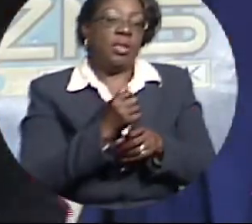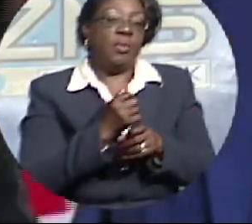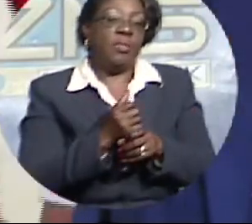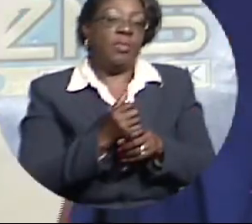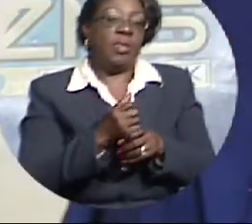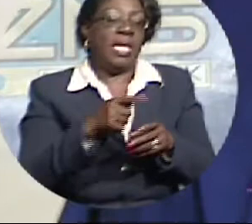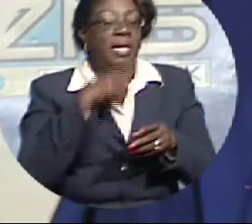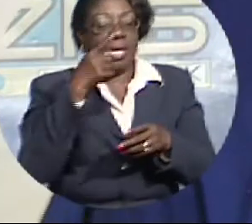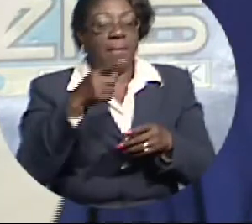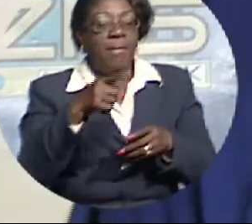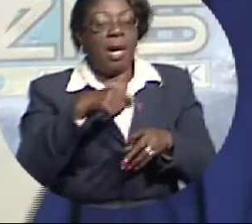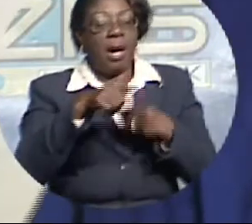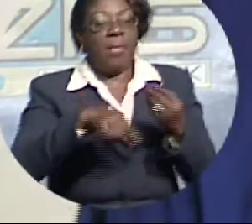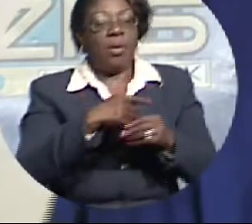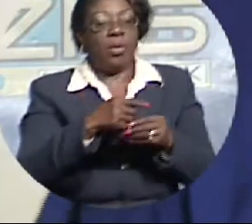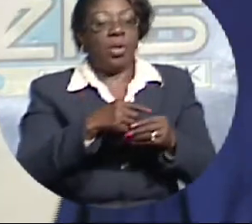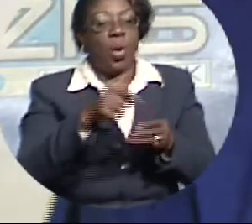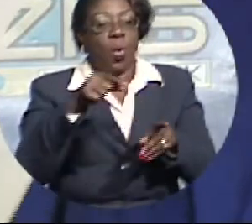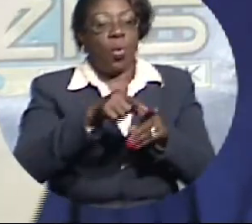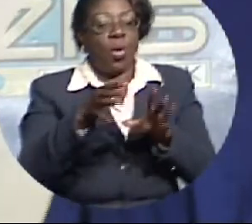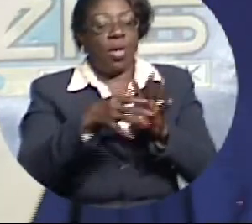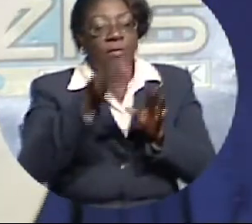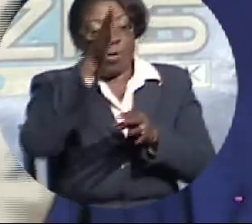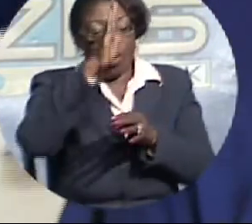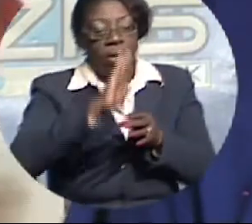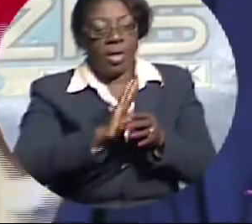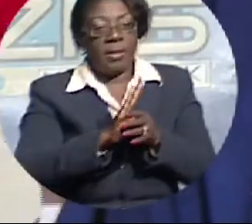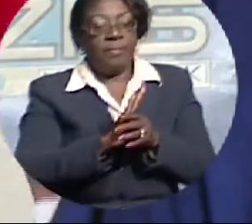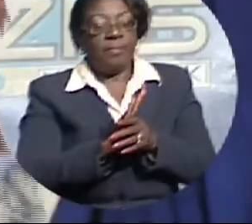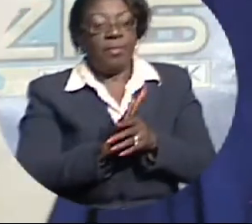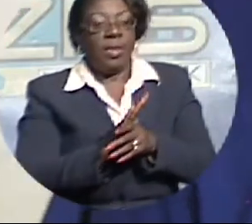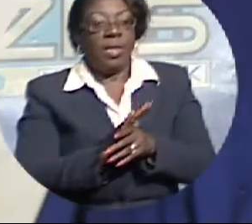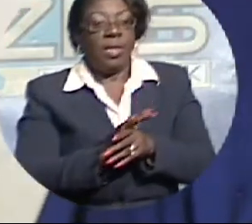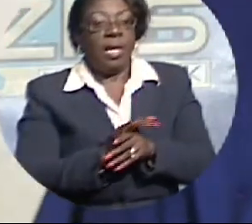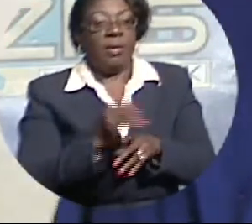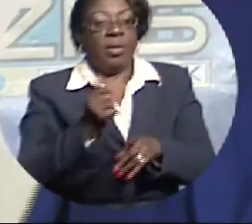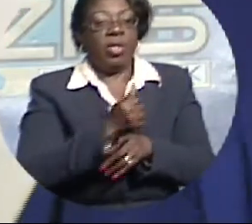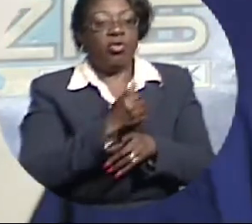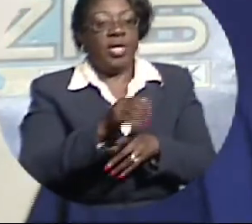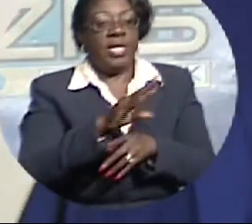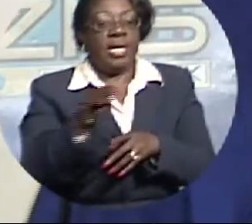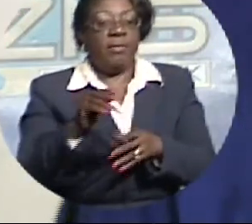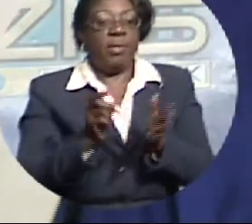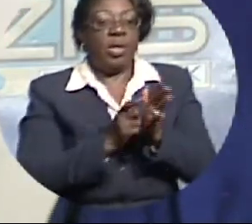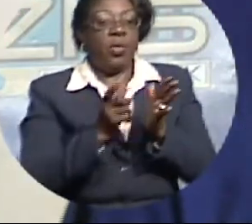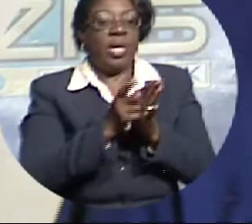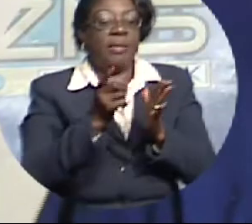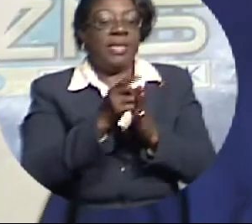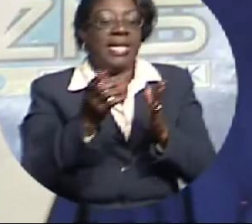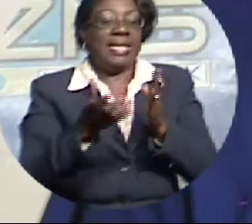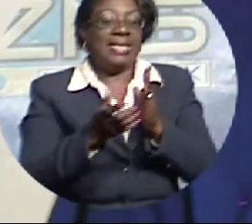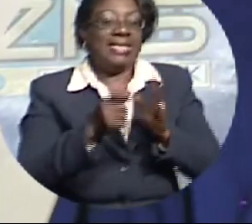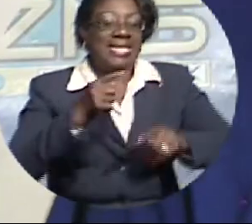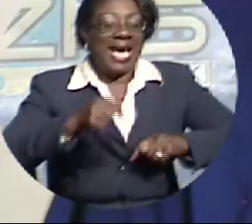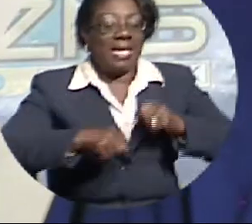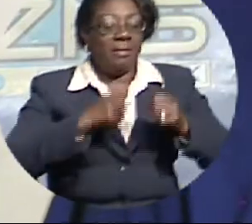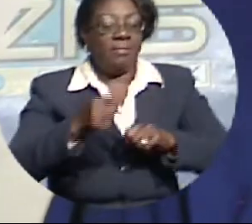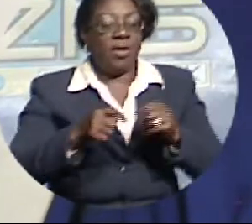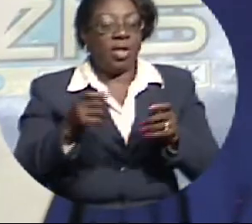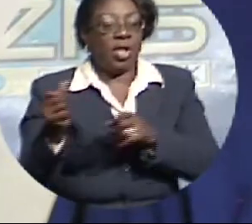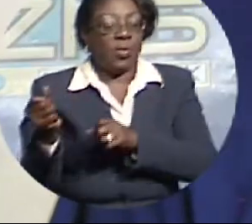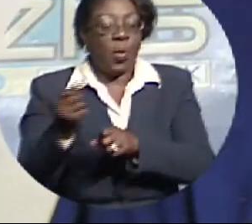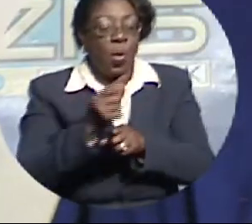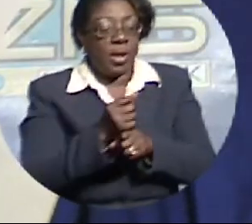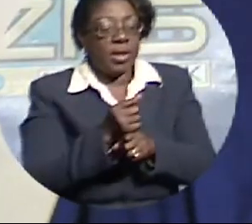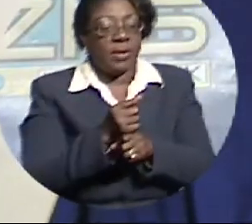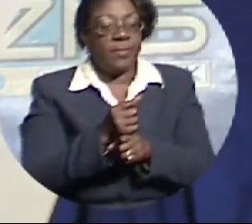and the athletes that we train. We're a faith-based, non-profit basketball academy. Secondly, we want to develop their God-given talent for the sport, and thirdly, we want to inspire them to use it to get a